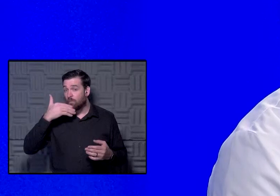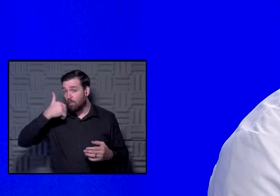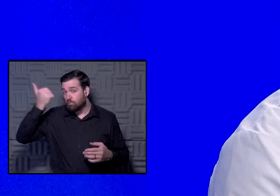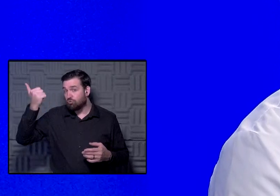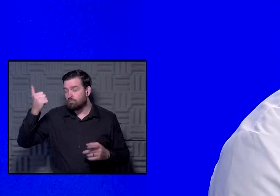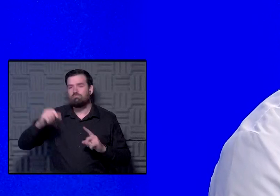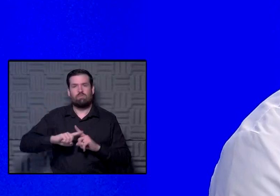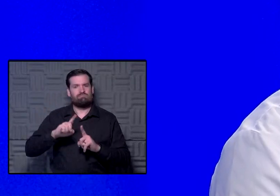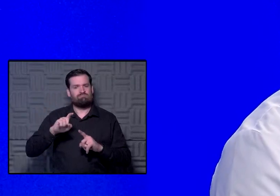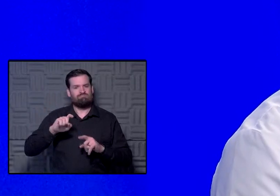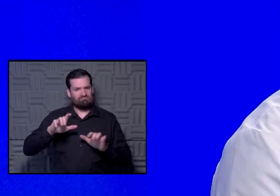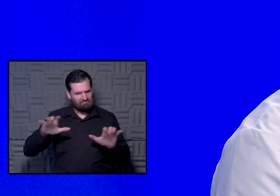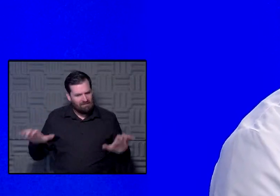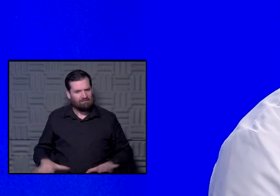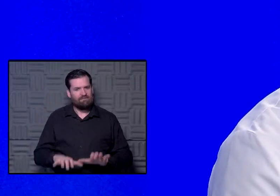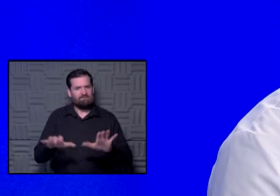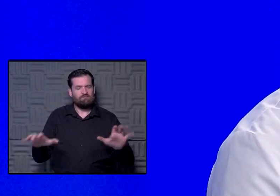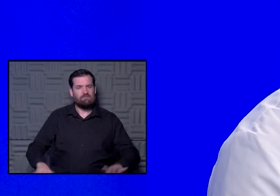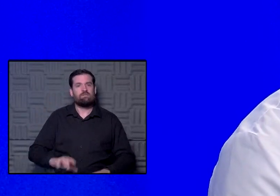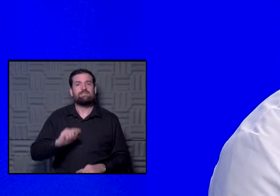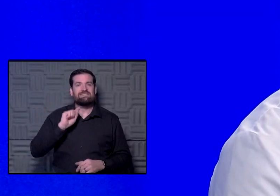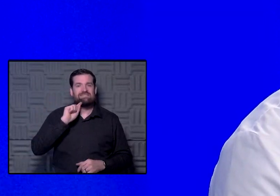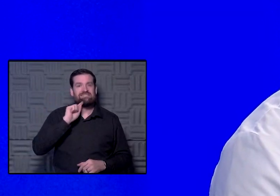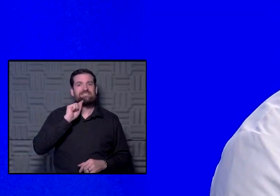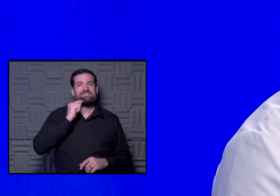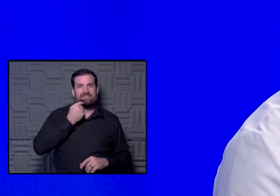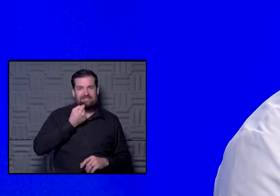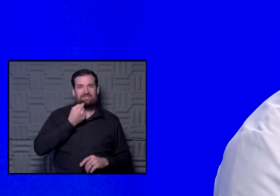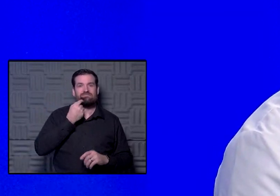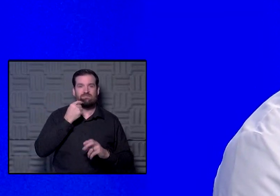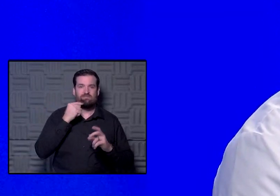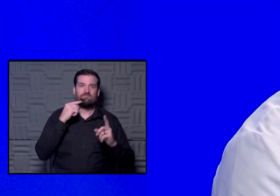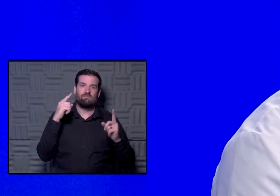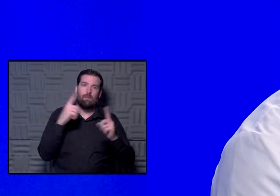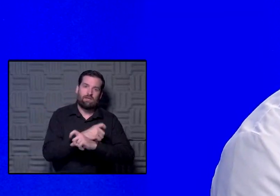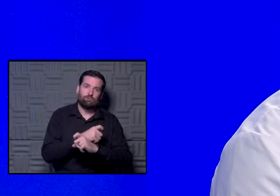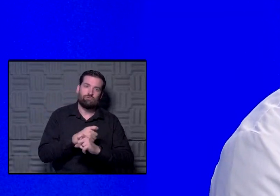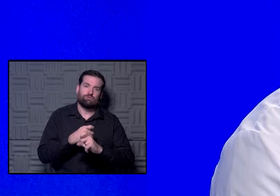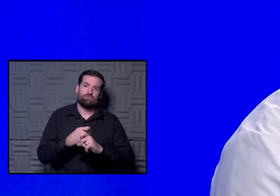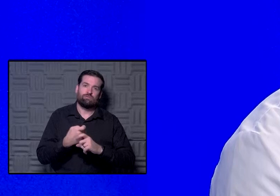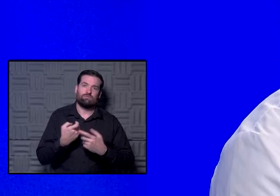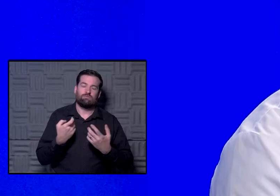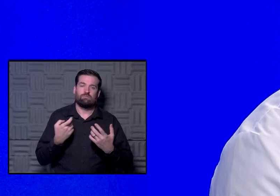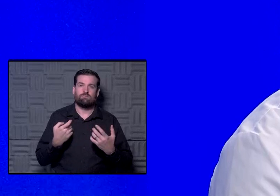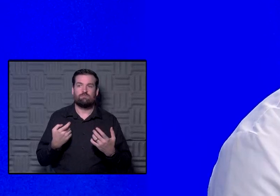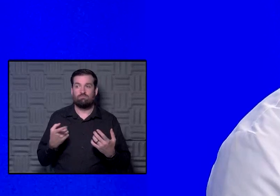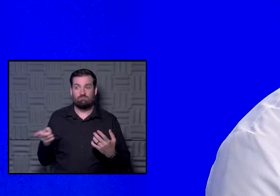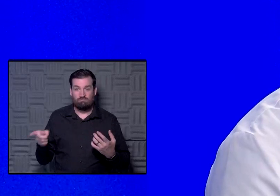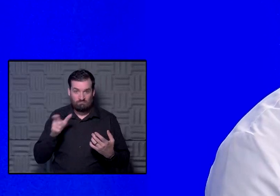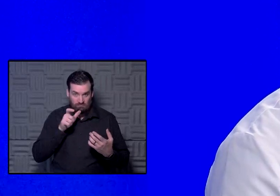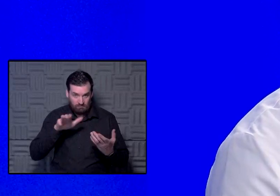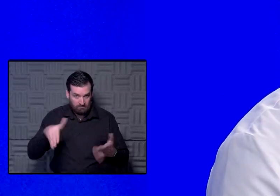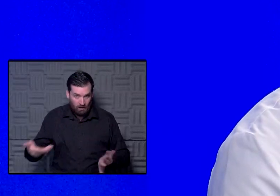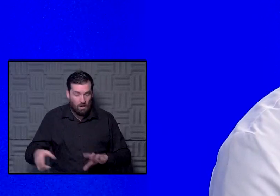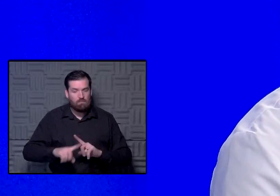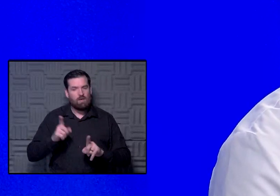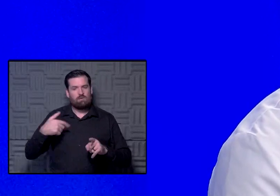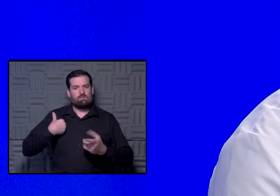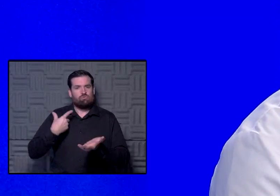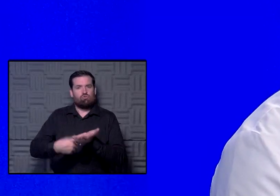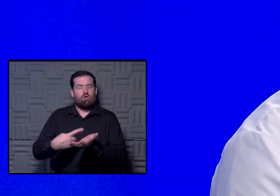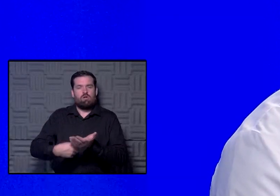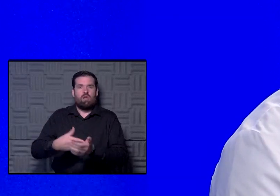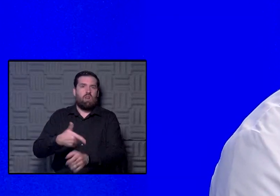but very active, but has significant complications now from COVID-19. You know, they didn't die, but we've talked about these